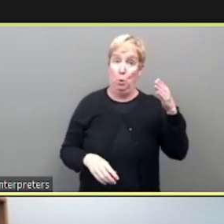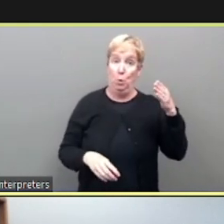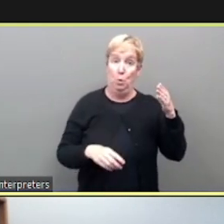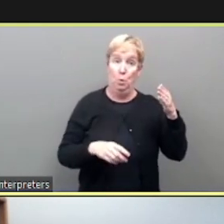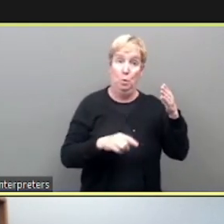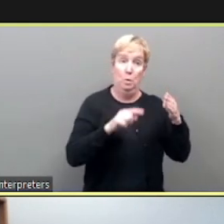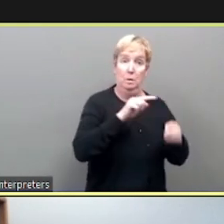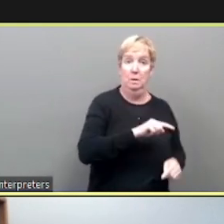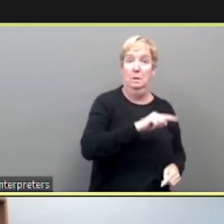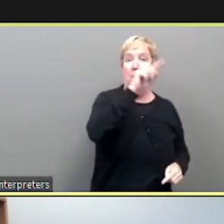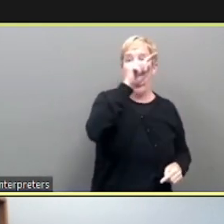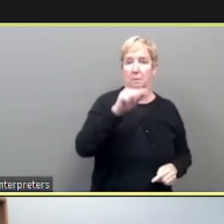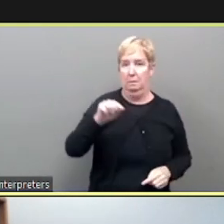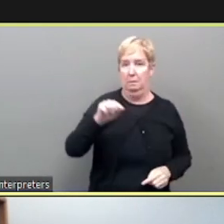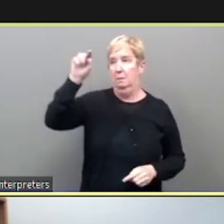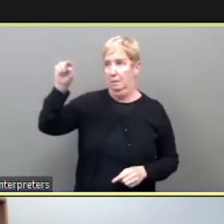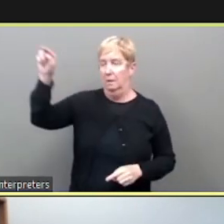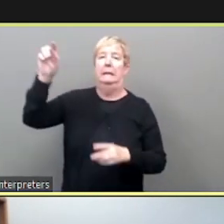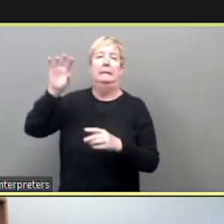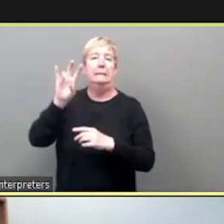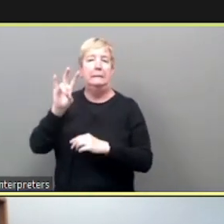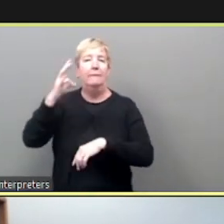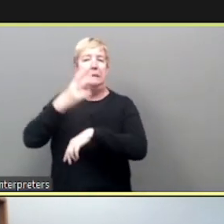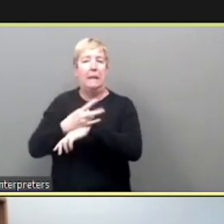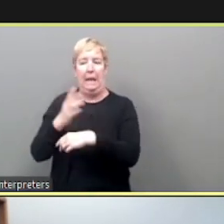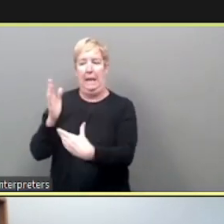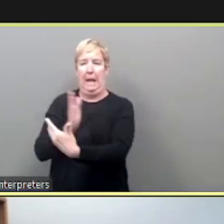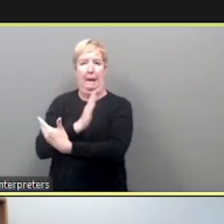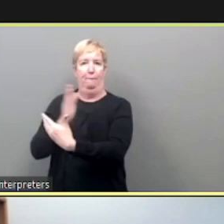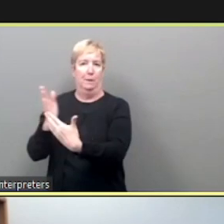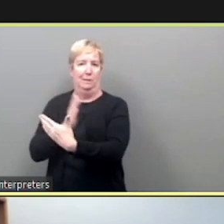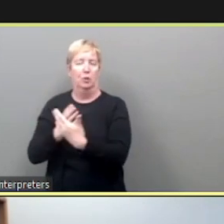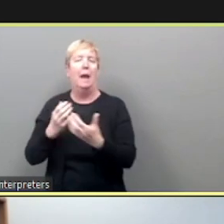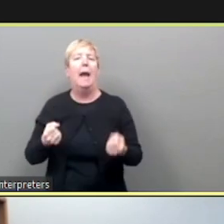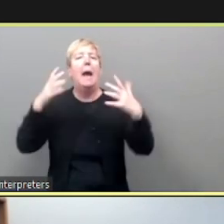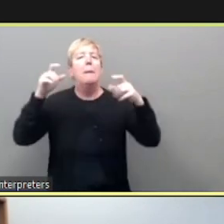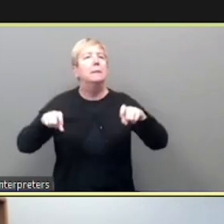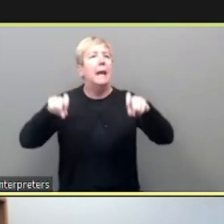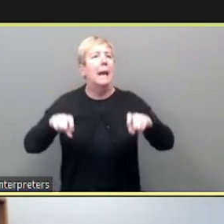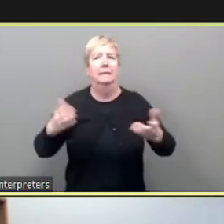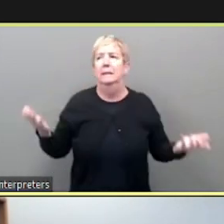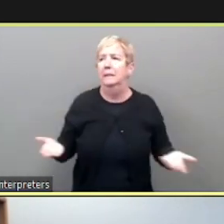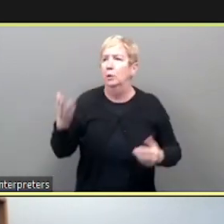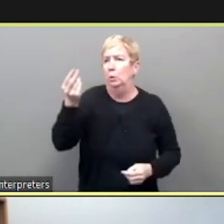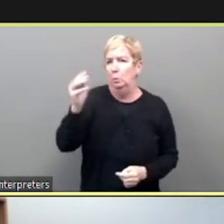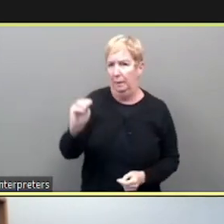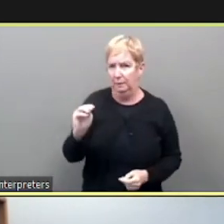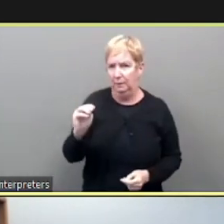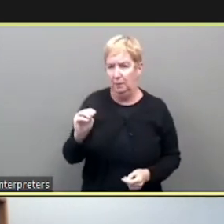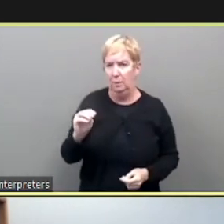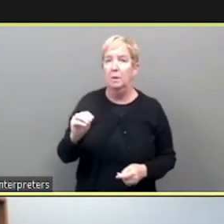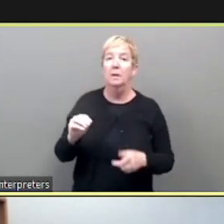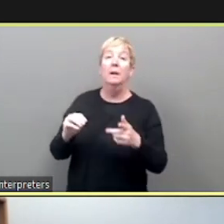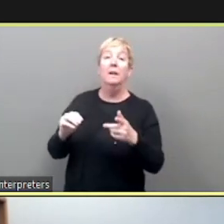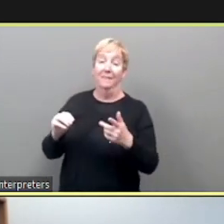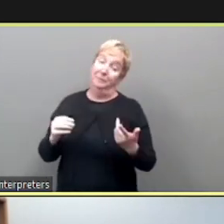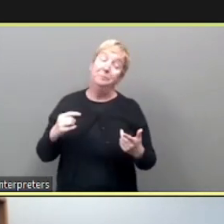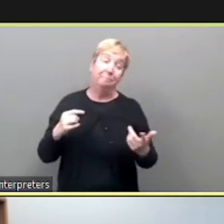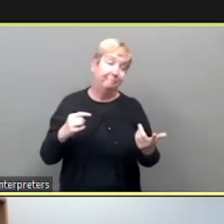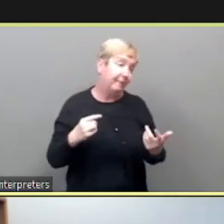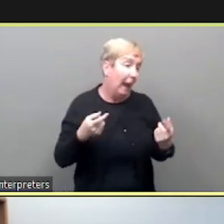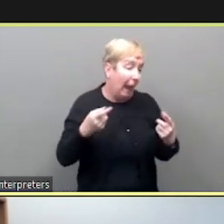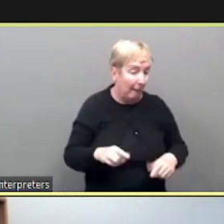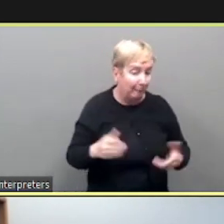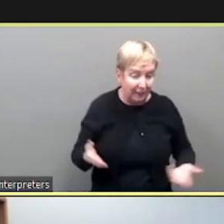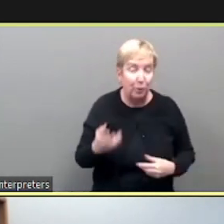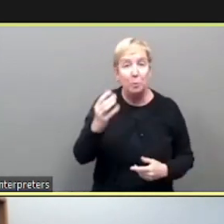is the 7-day average of daily tests completed here in New Mexico. And you can see that with our surge in cases, we also had a